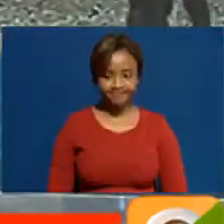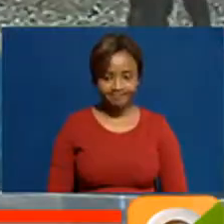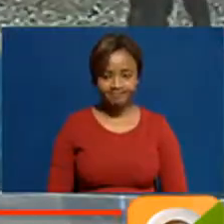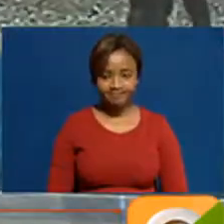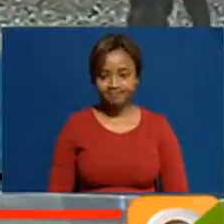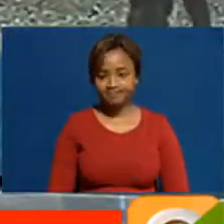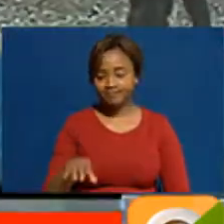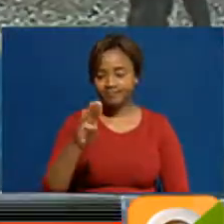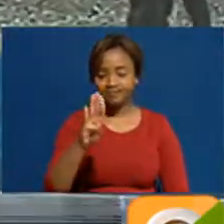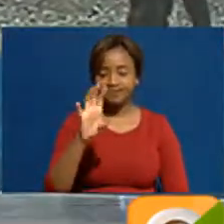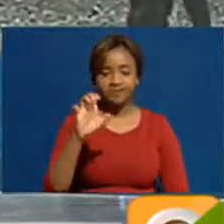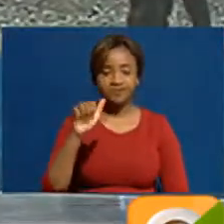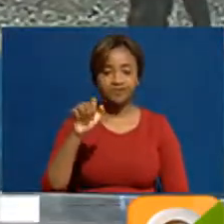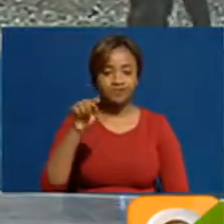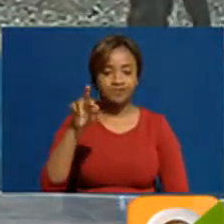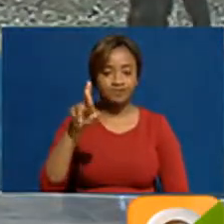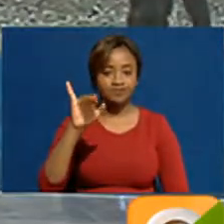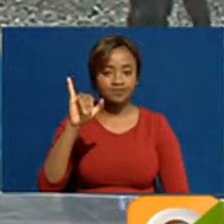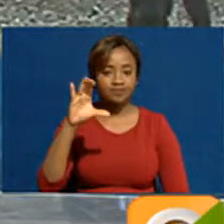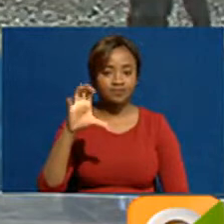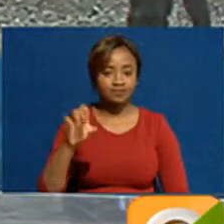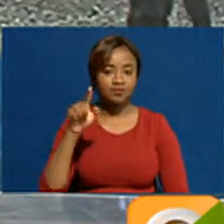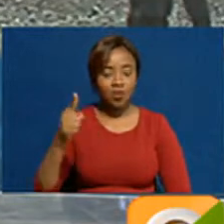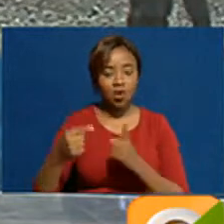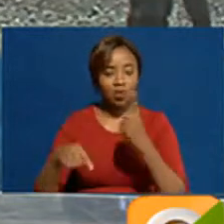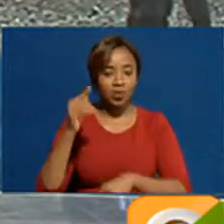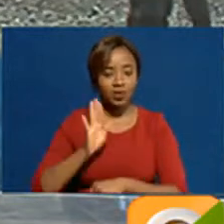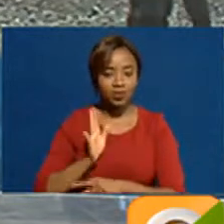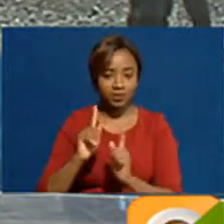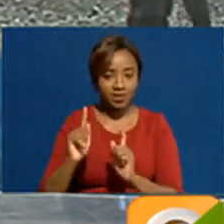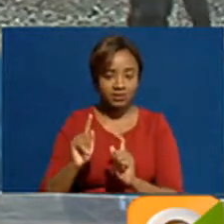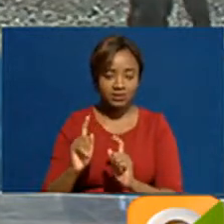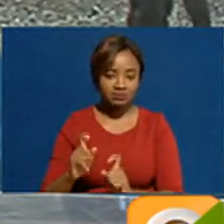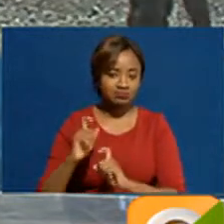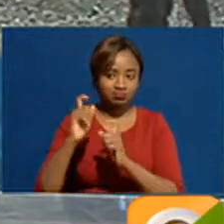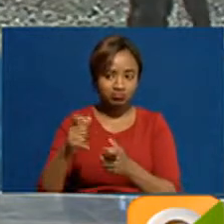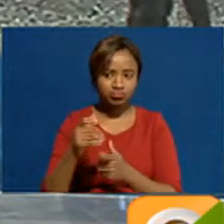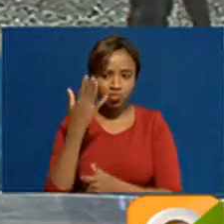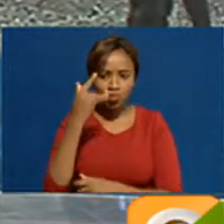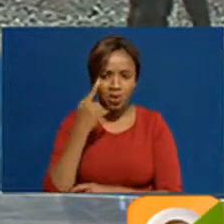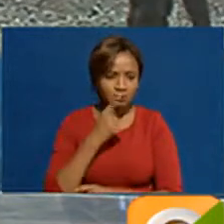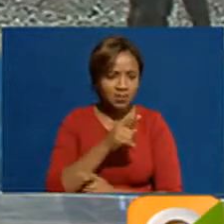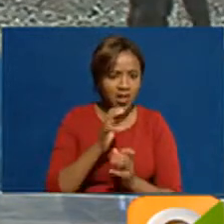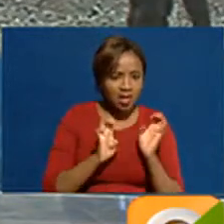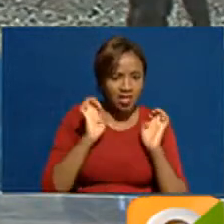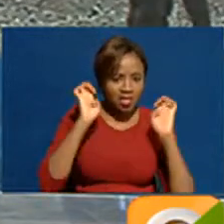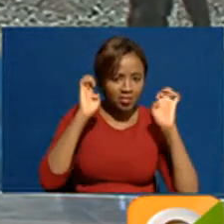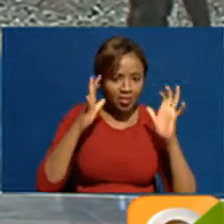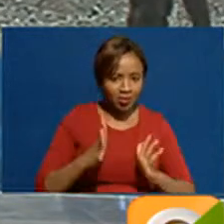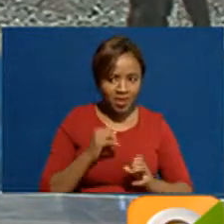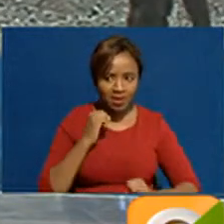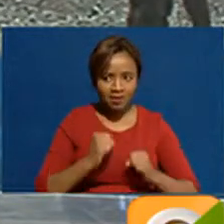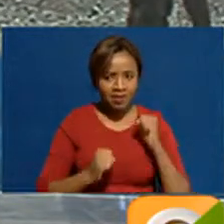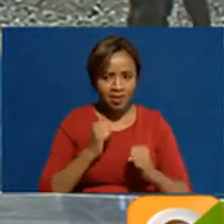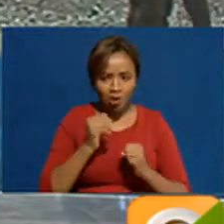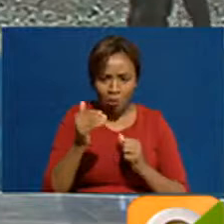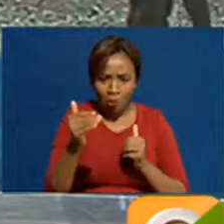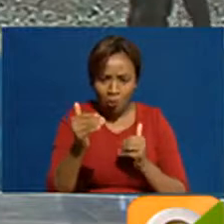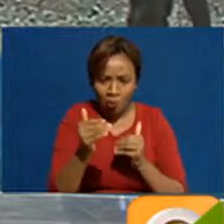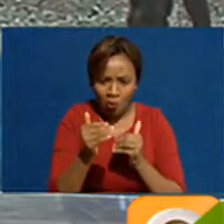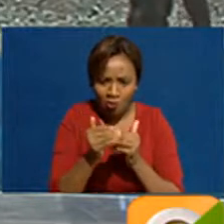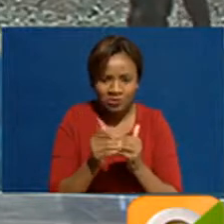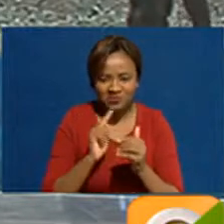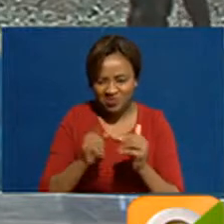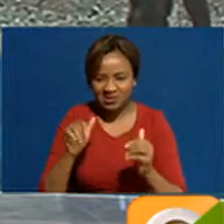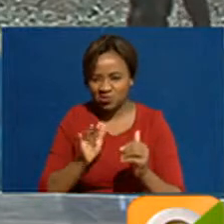Beatrice Chebet won the women's title in the world cross country when it looked like Ethiopia's Gidey had snatched it. Chebet